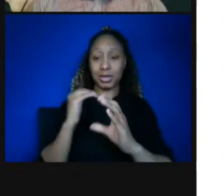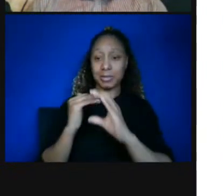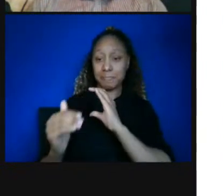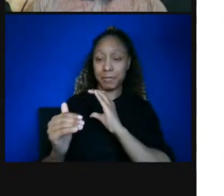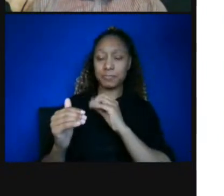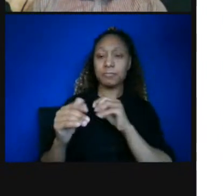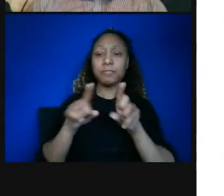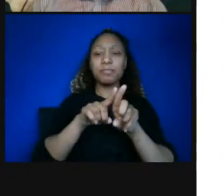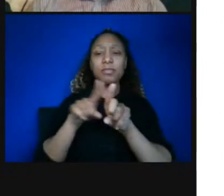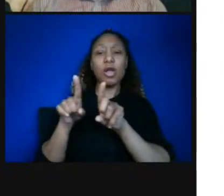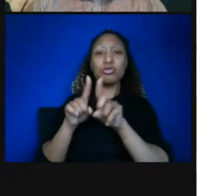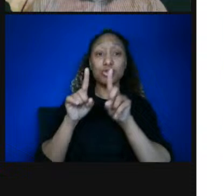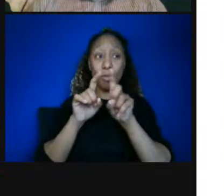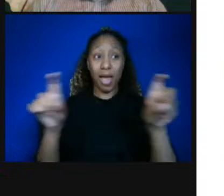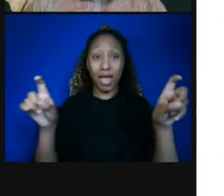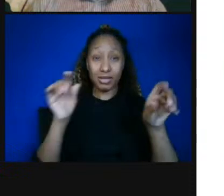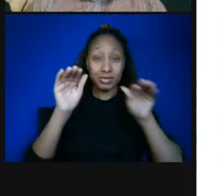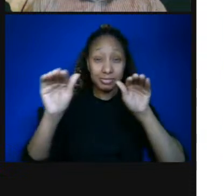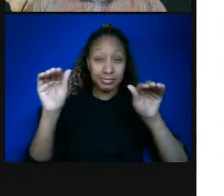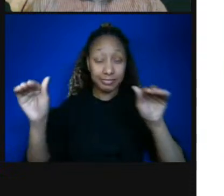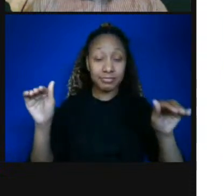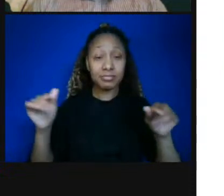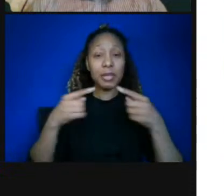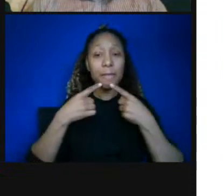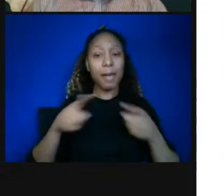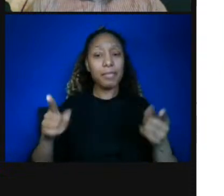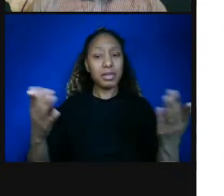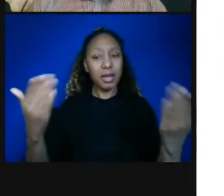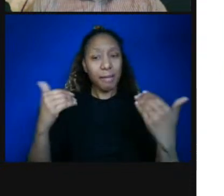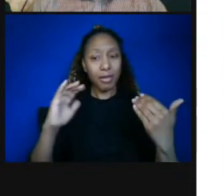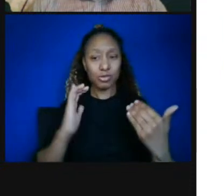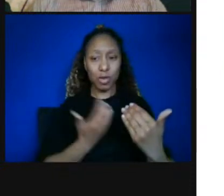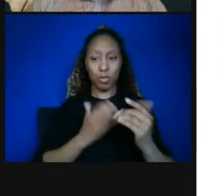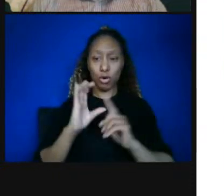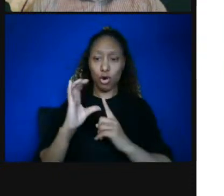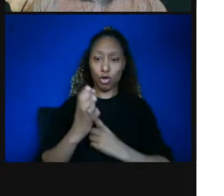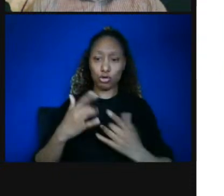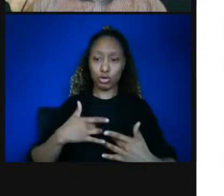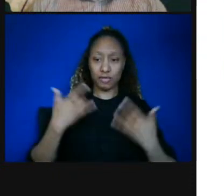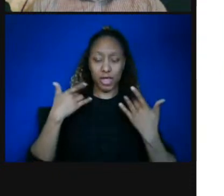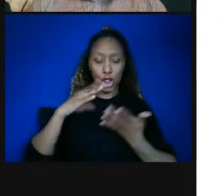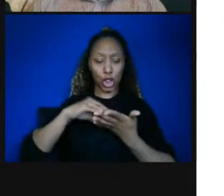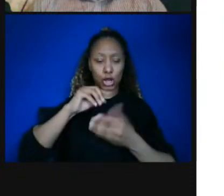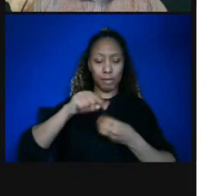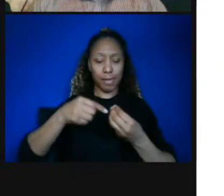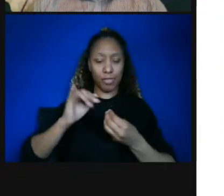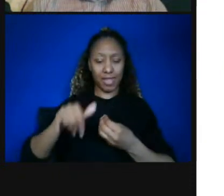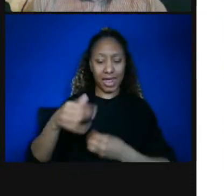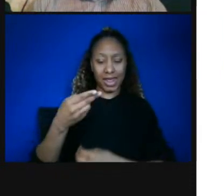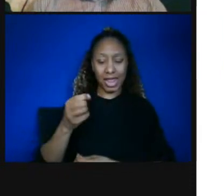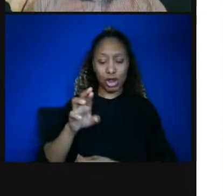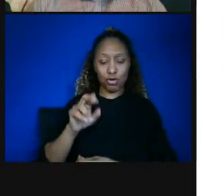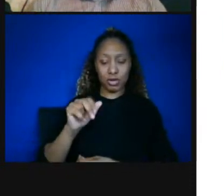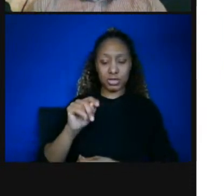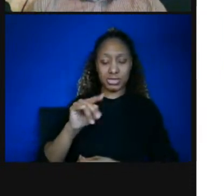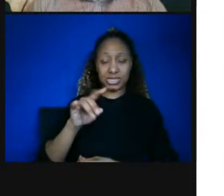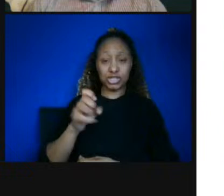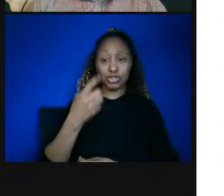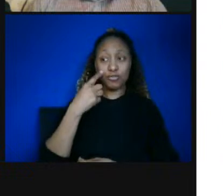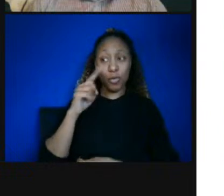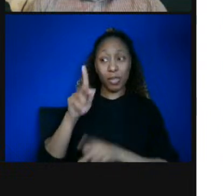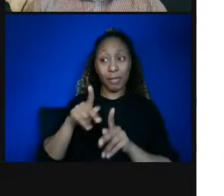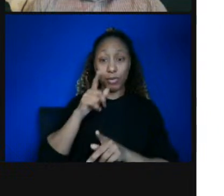the public to come out to their cultural events and learn about the cultural heritage of the area they live in by the people who've always lived